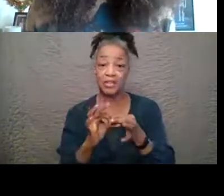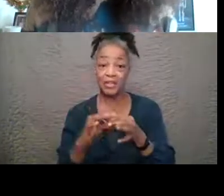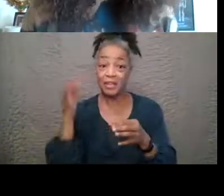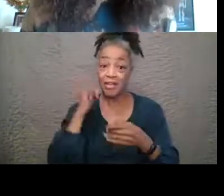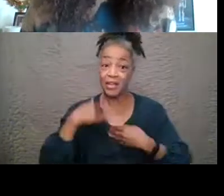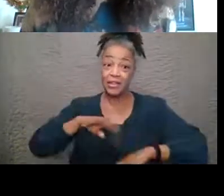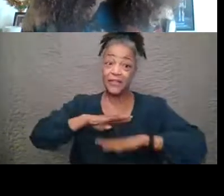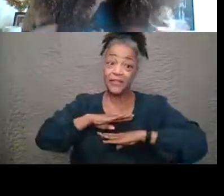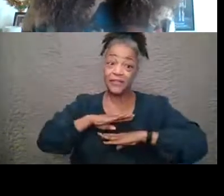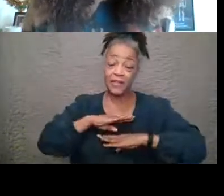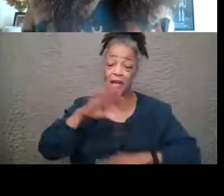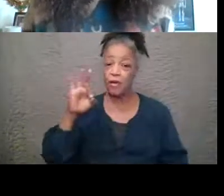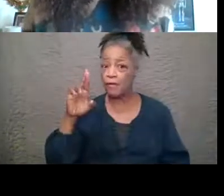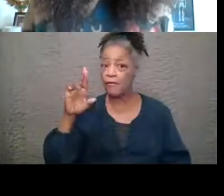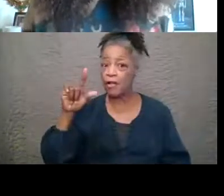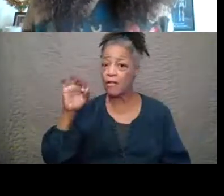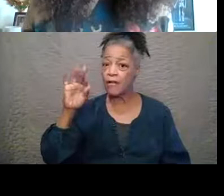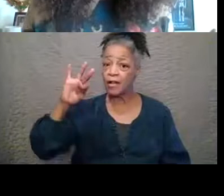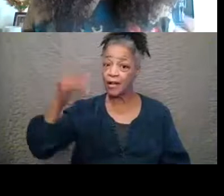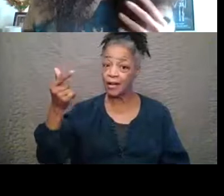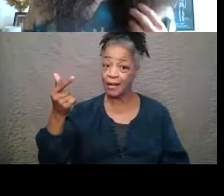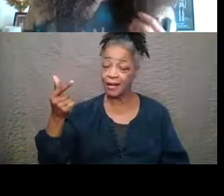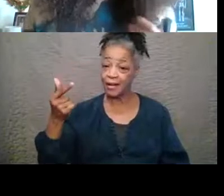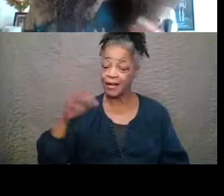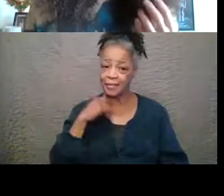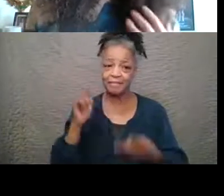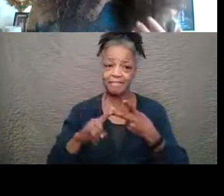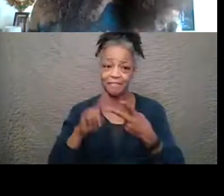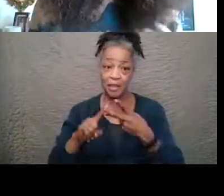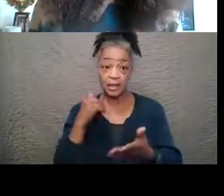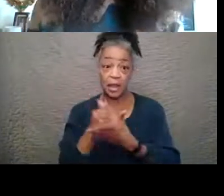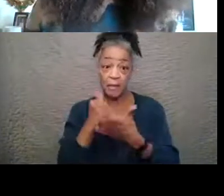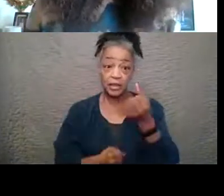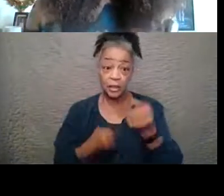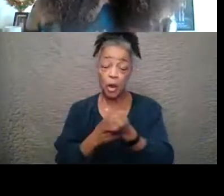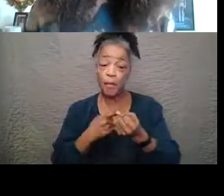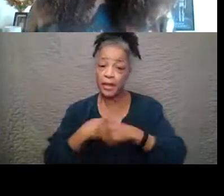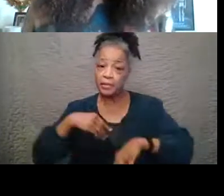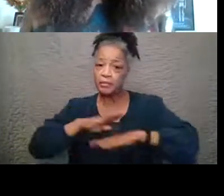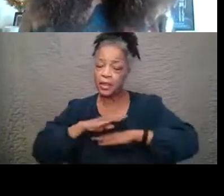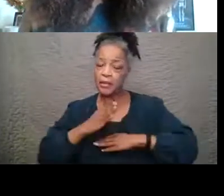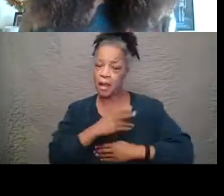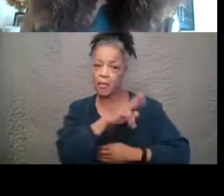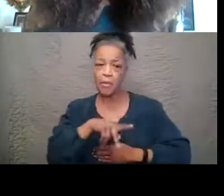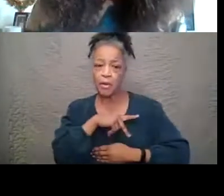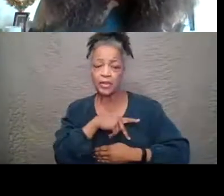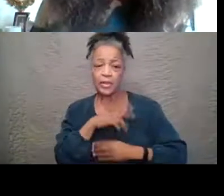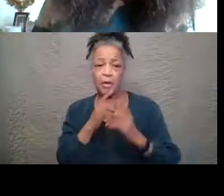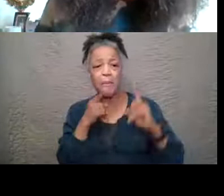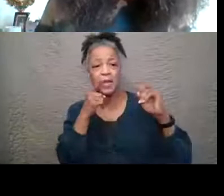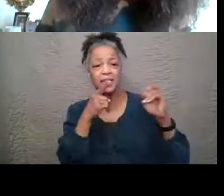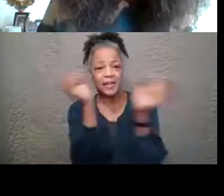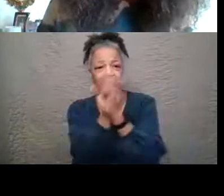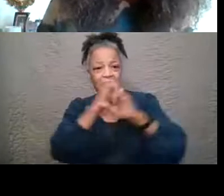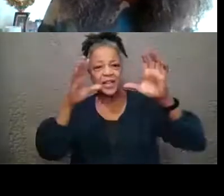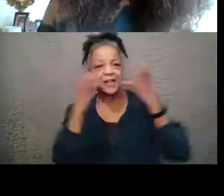fulfilling? Is this helping, supporting me to meet my own personal mission, vision, values as far as my life